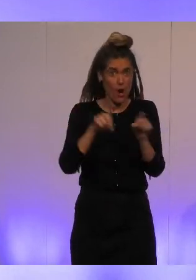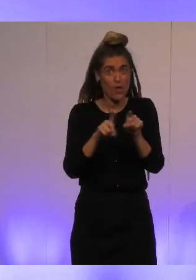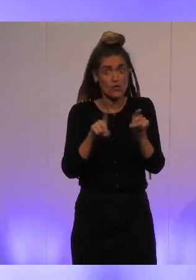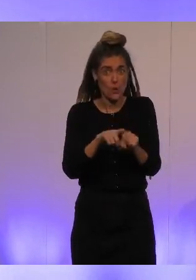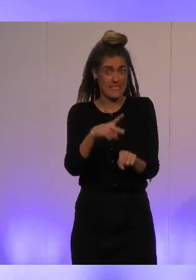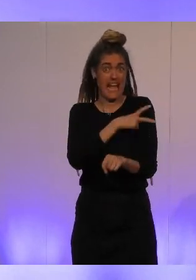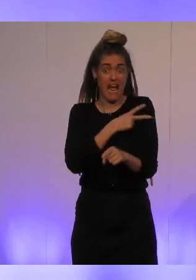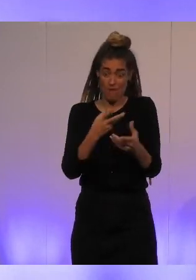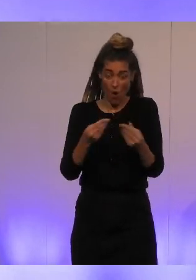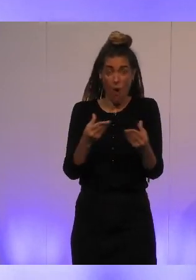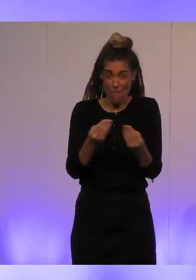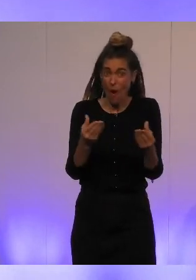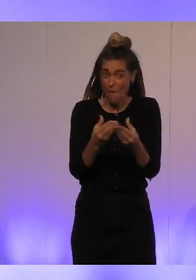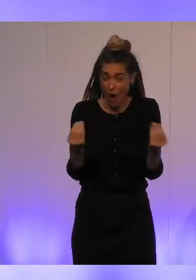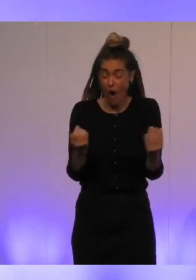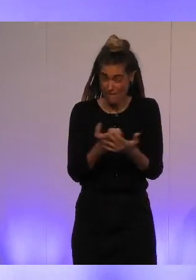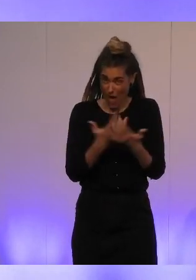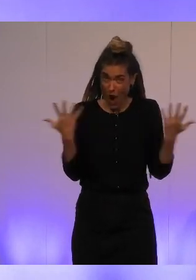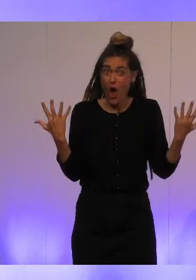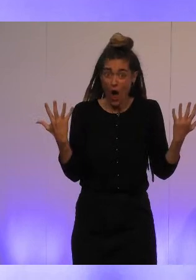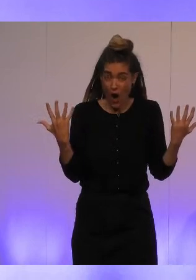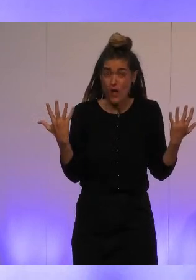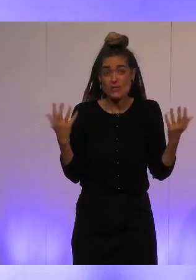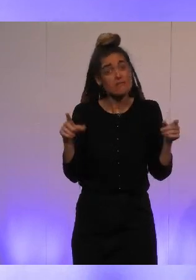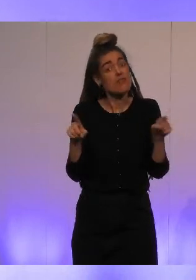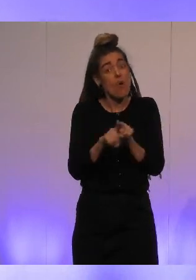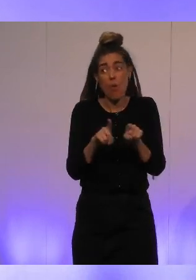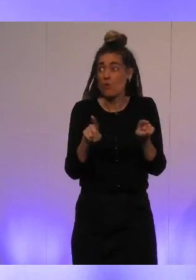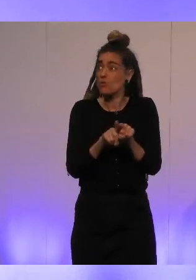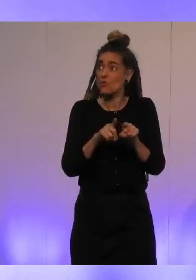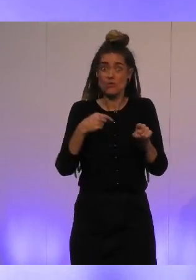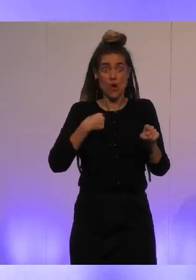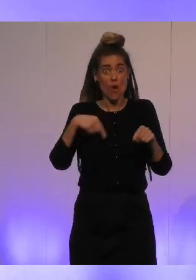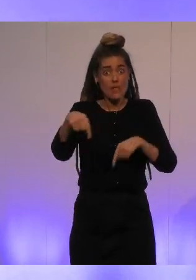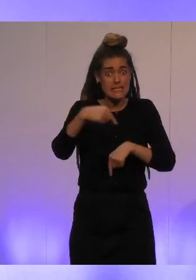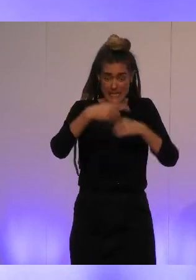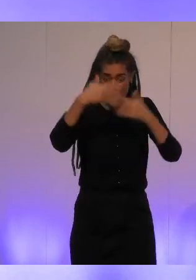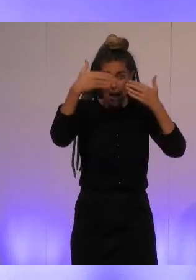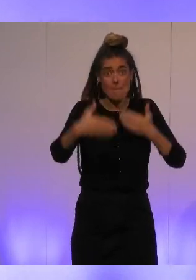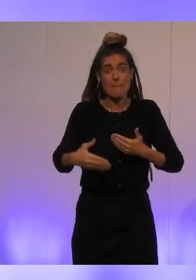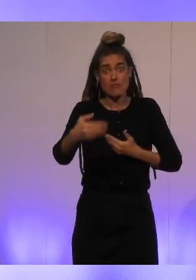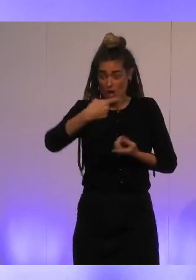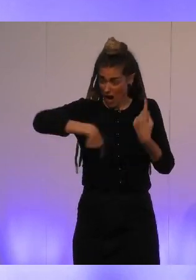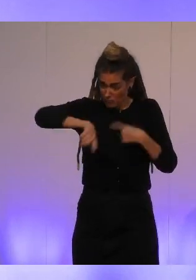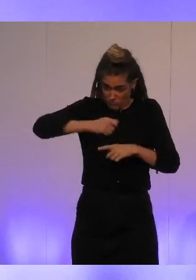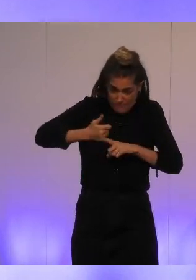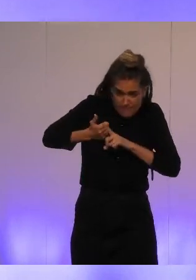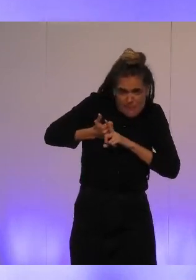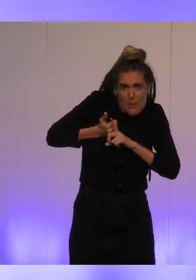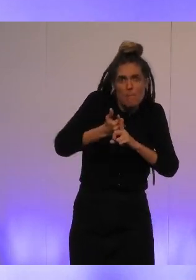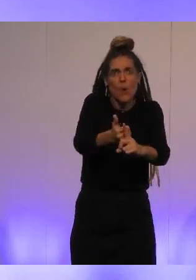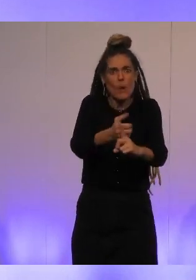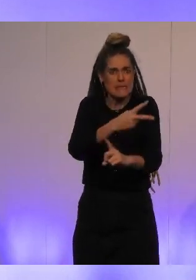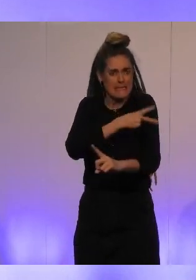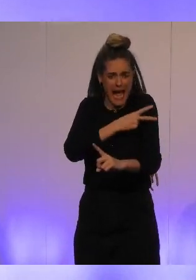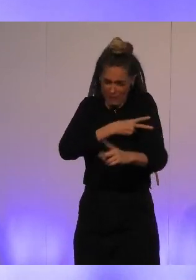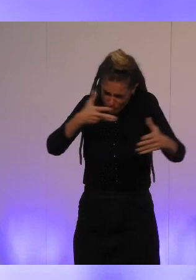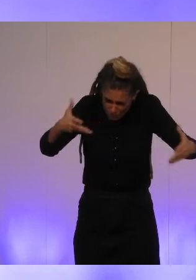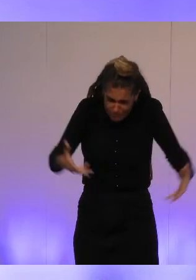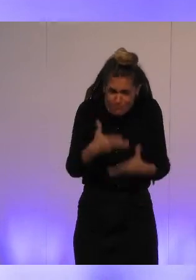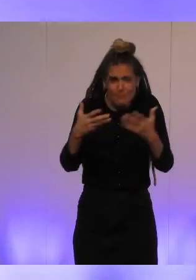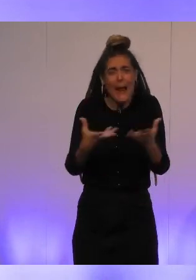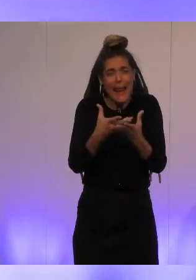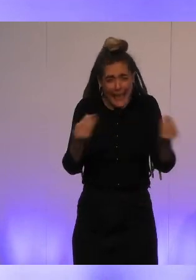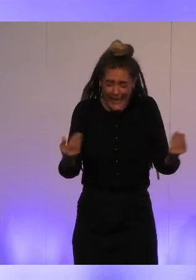staff absence at times, and at a period when we have made sure we have supported our staff to take their much needed leave